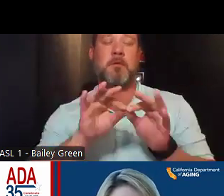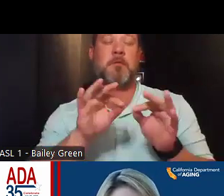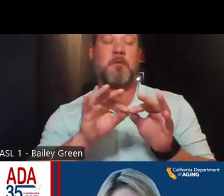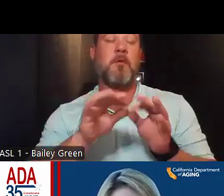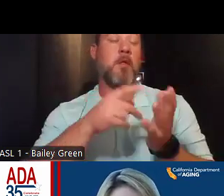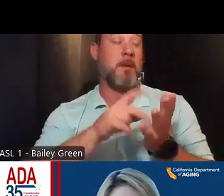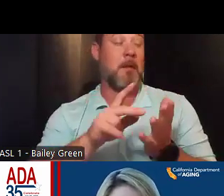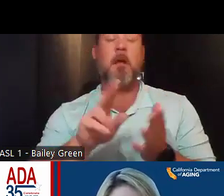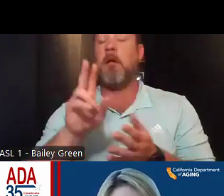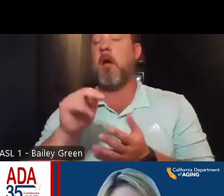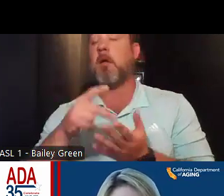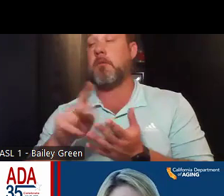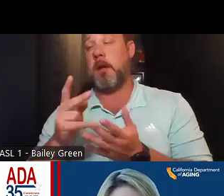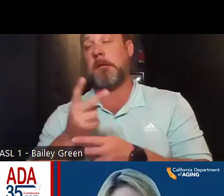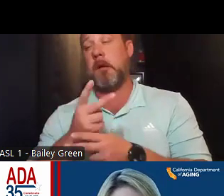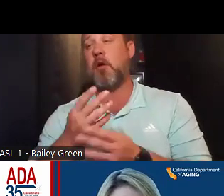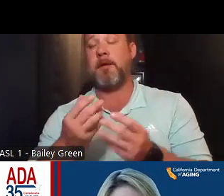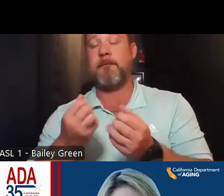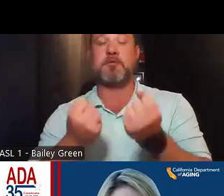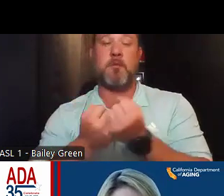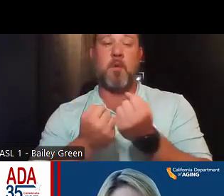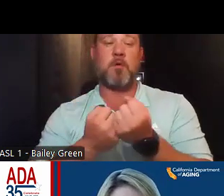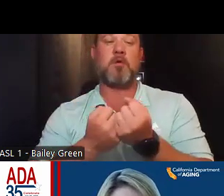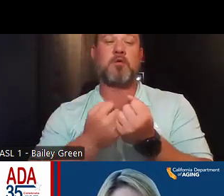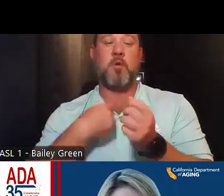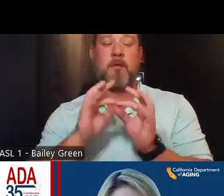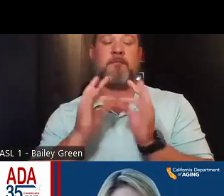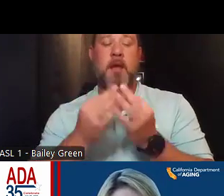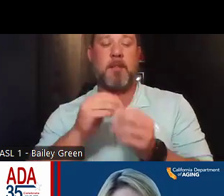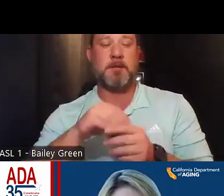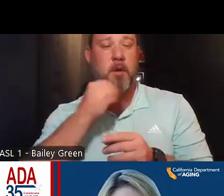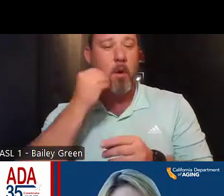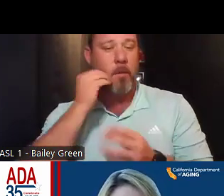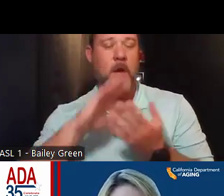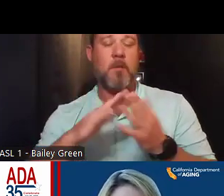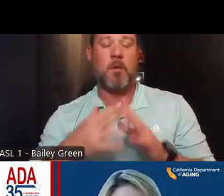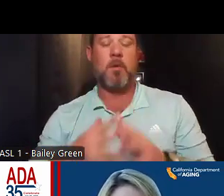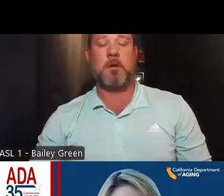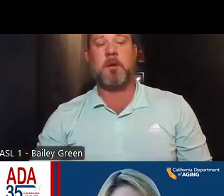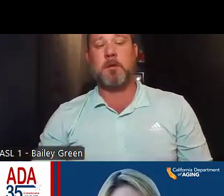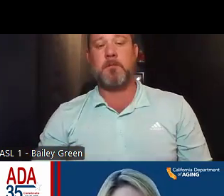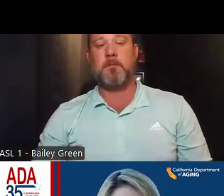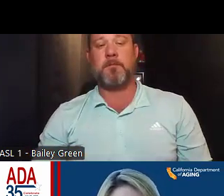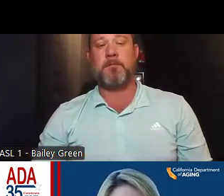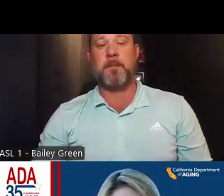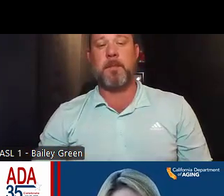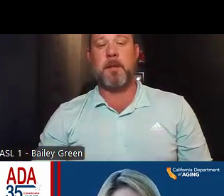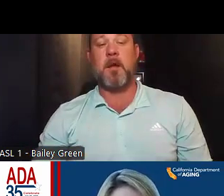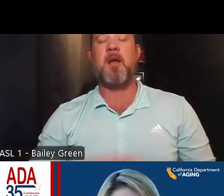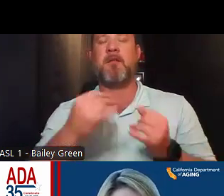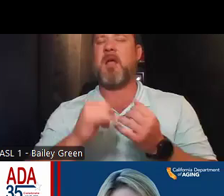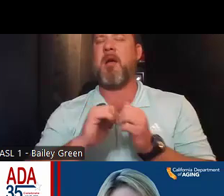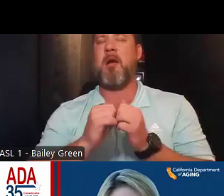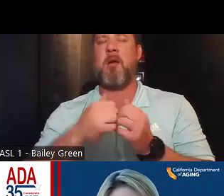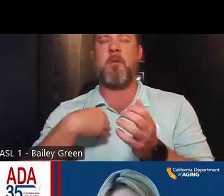unpaid caregiver support to our loved ones in their home and in the community. And then finally, this issue of how we afford